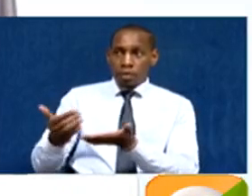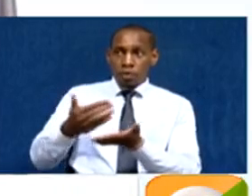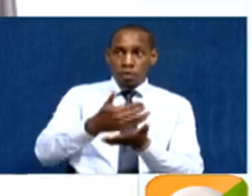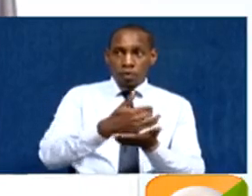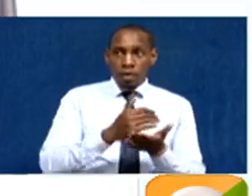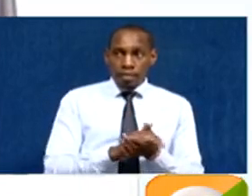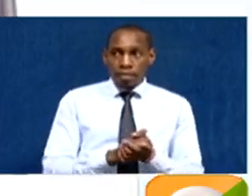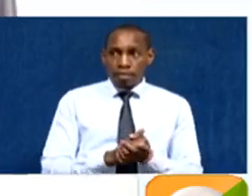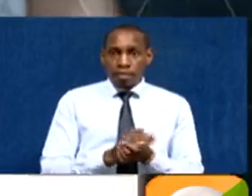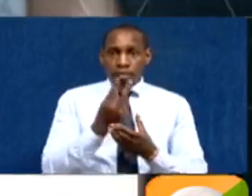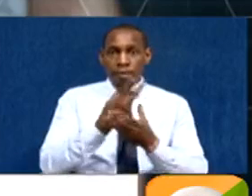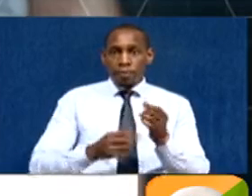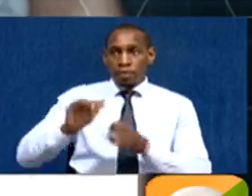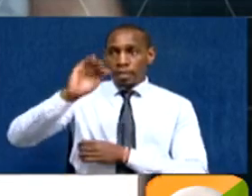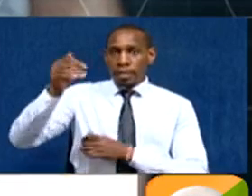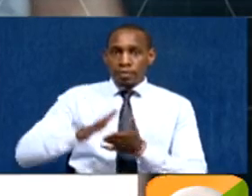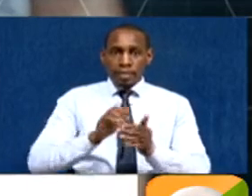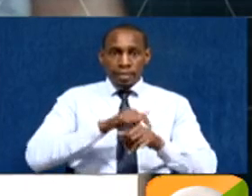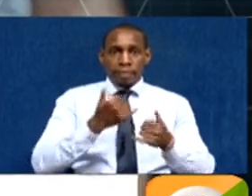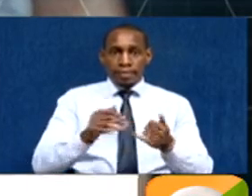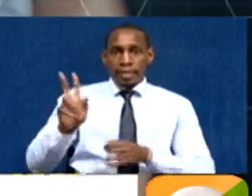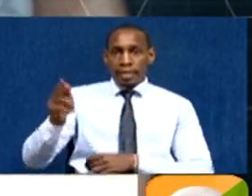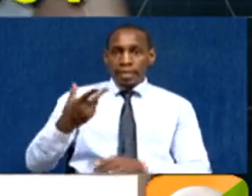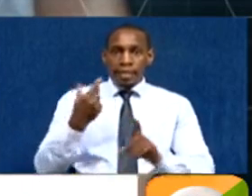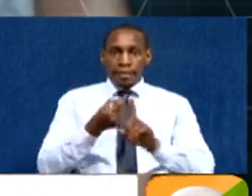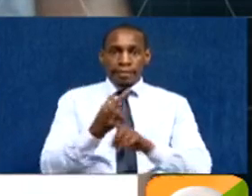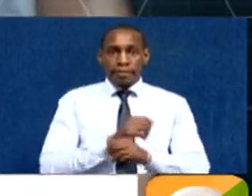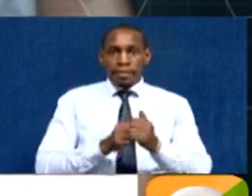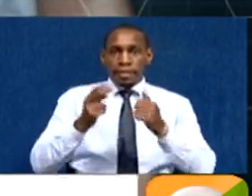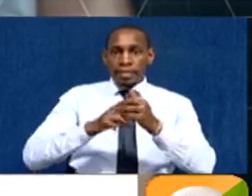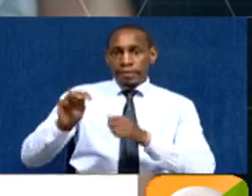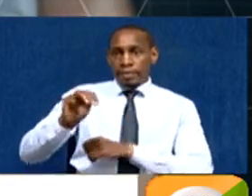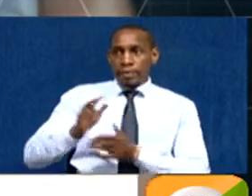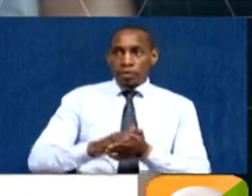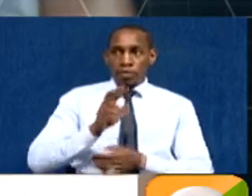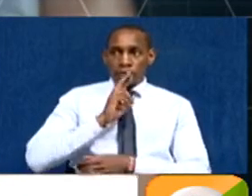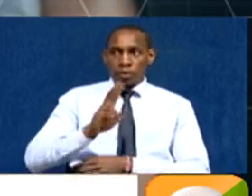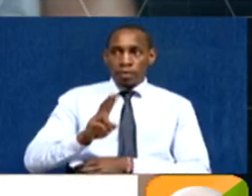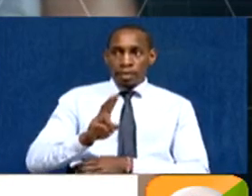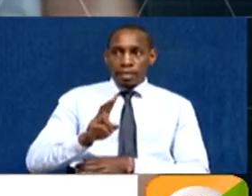the returns from all the counties. So far, the country has vaccinated